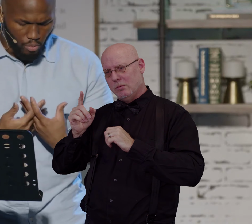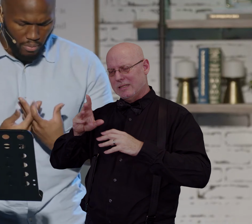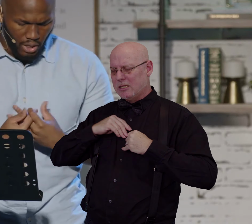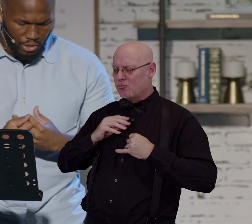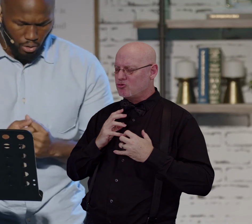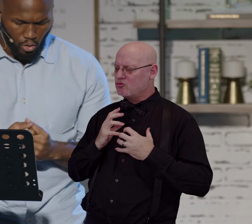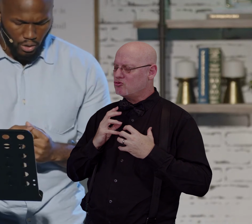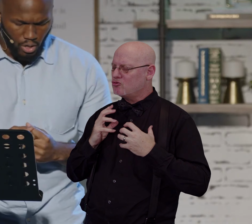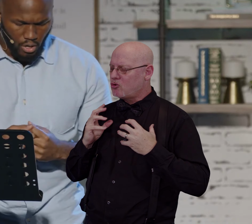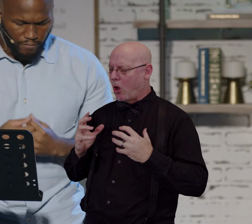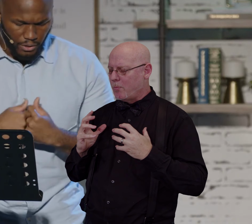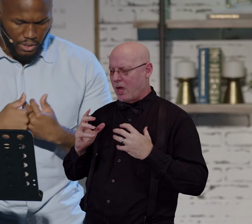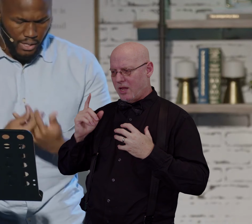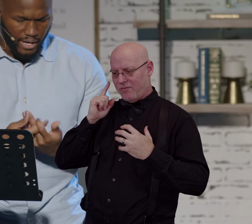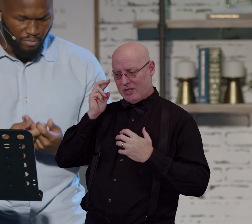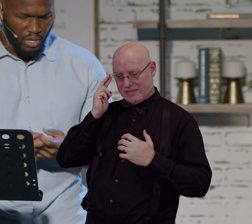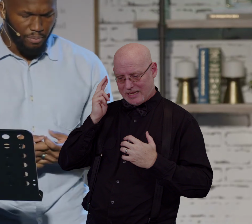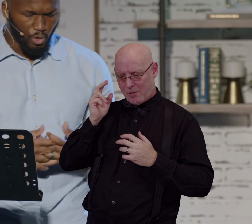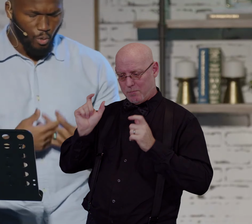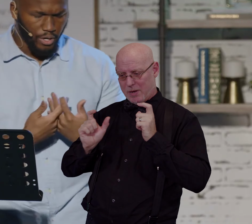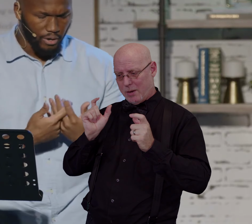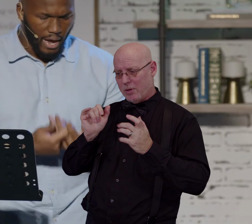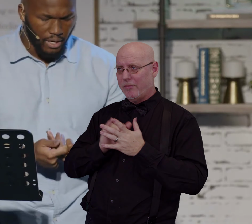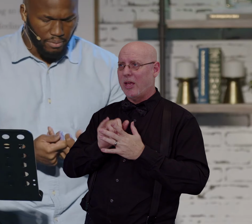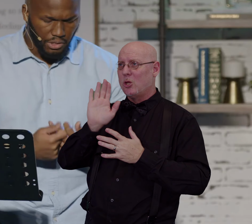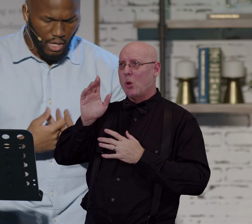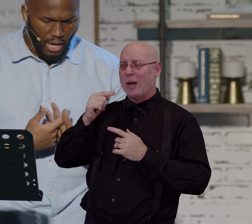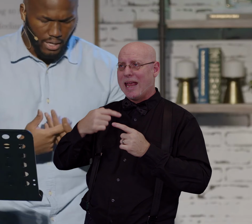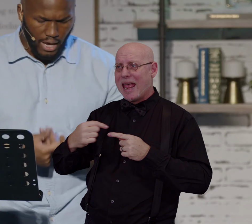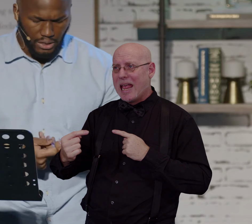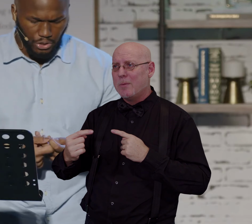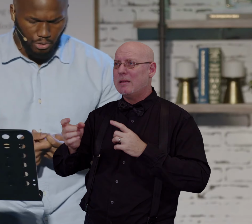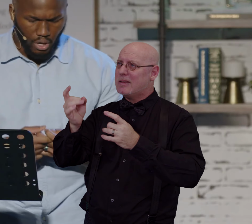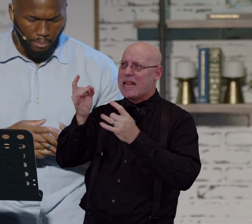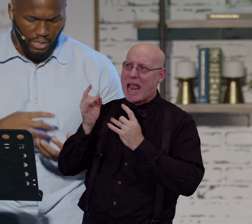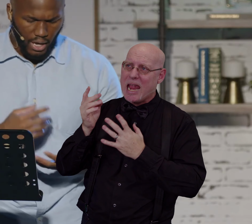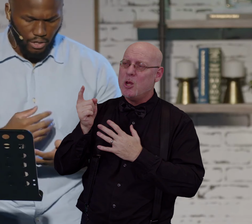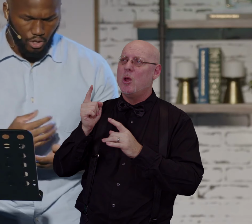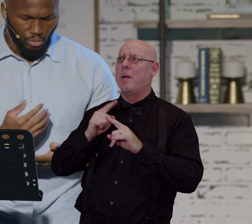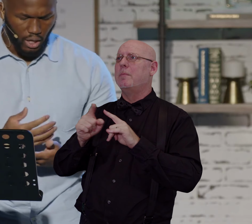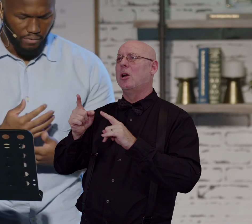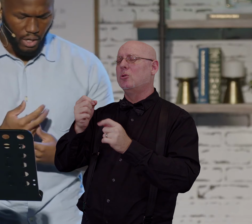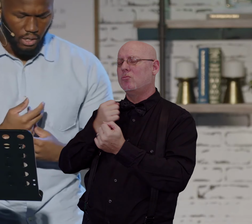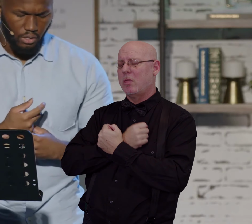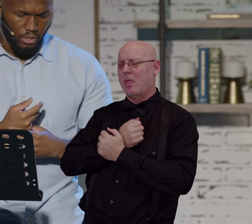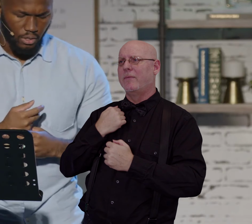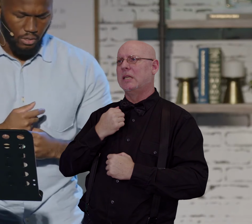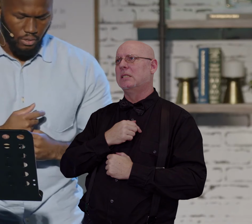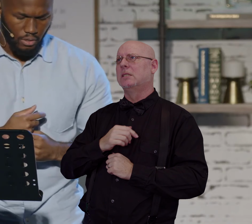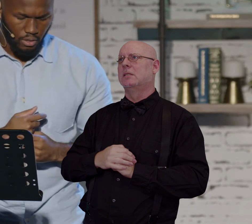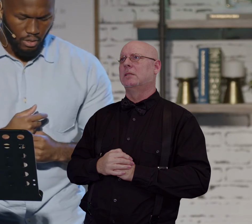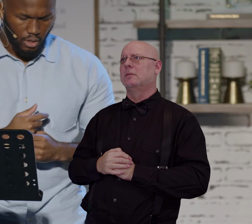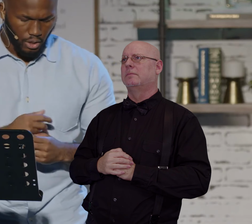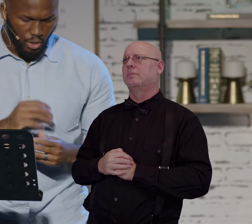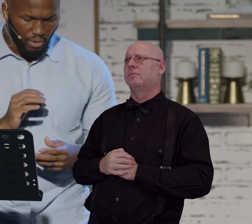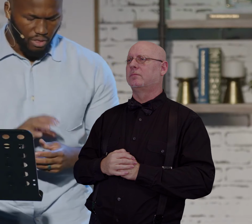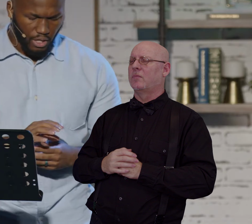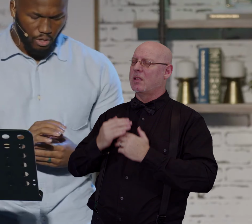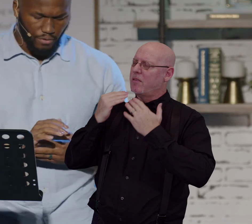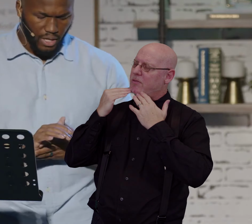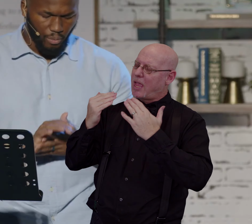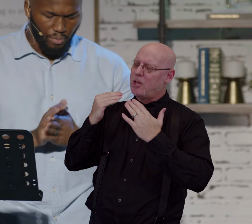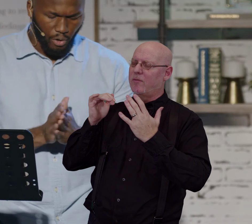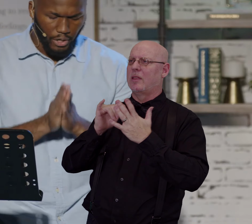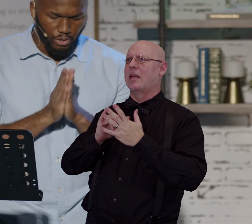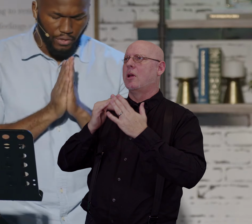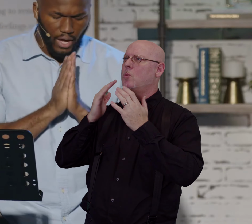on so much, Lord, for the sake of people who were your enemies and hated you, but yet you loved us. And so we thank